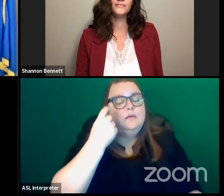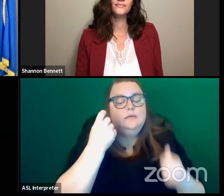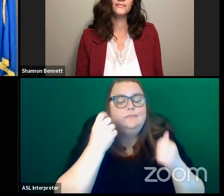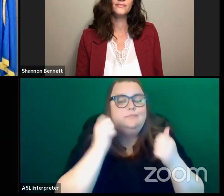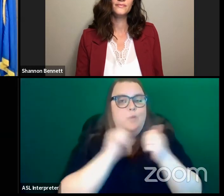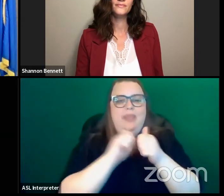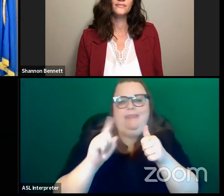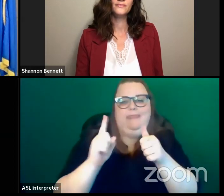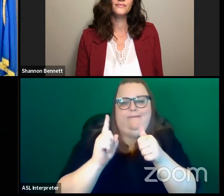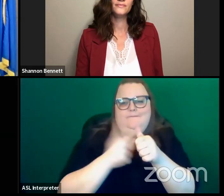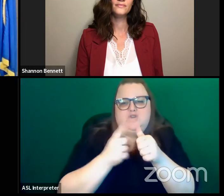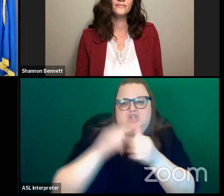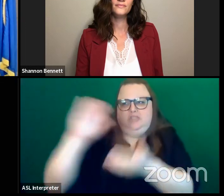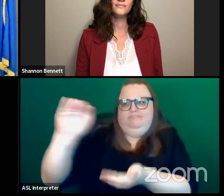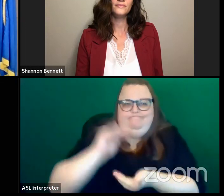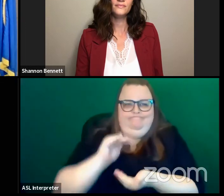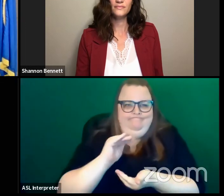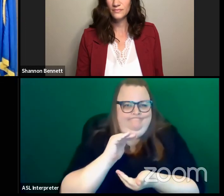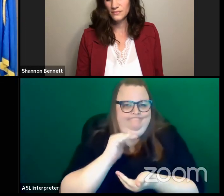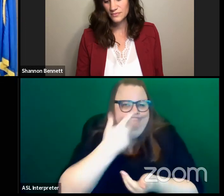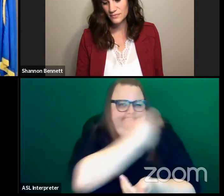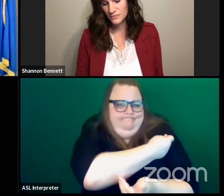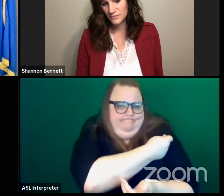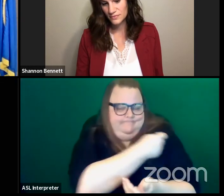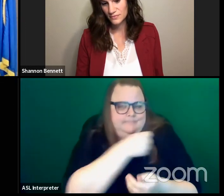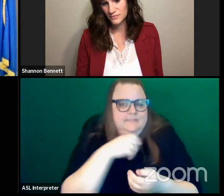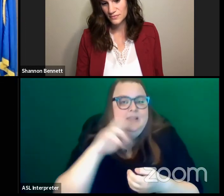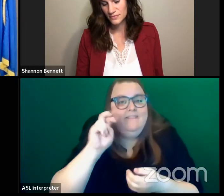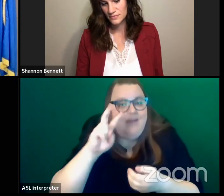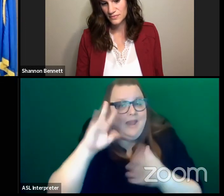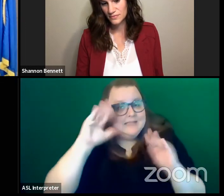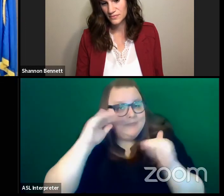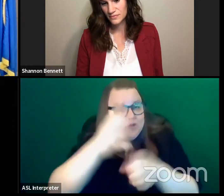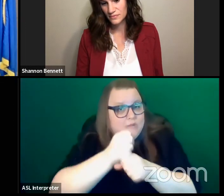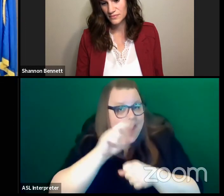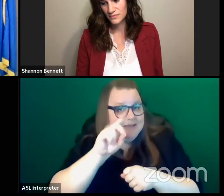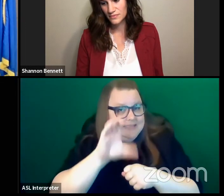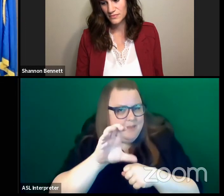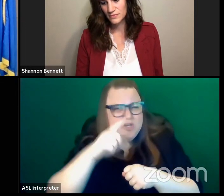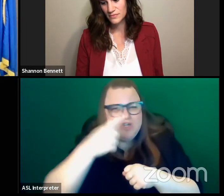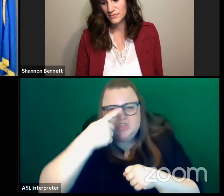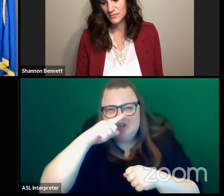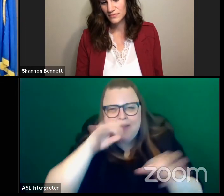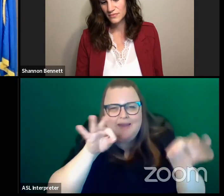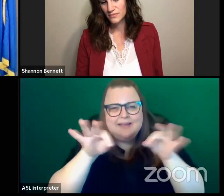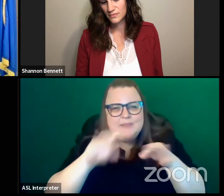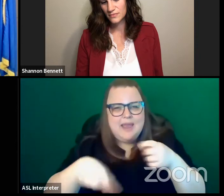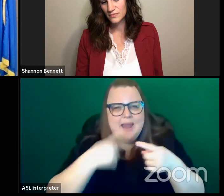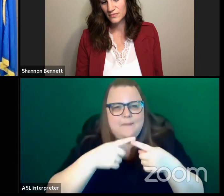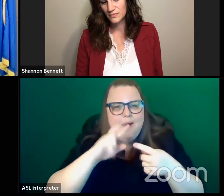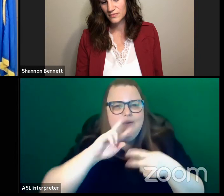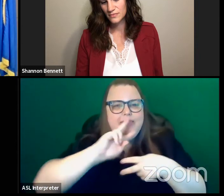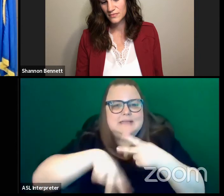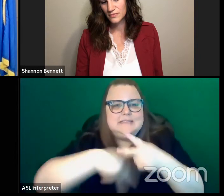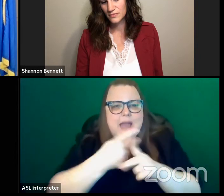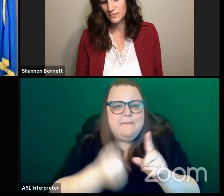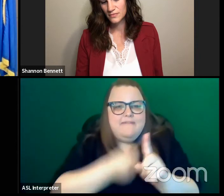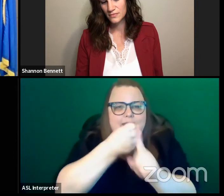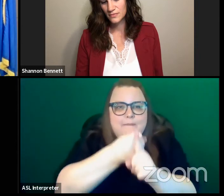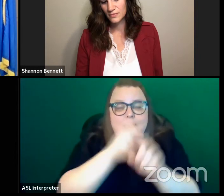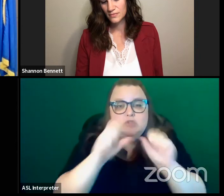of vaccine that Nevada expects to receive in December, if you could explain a little bit about the types of impacts we could see in the